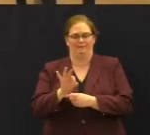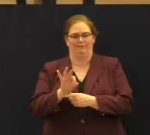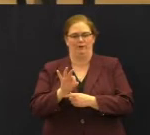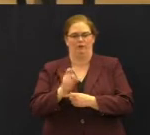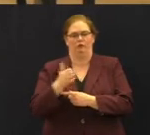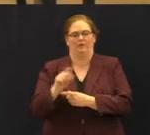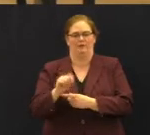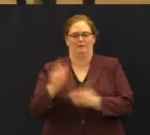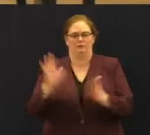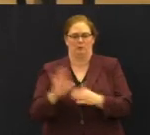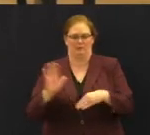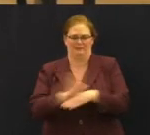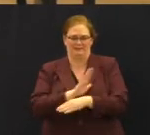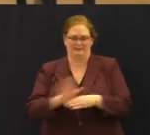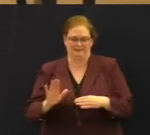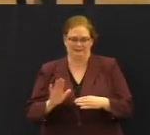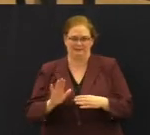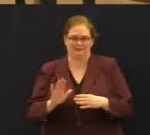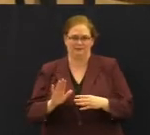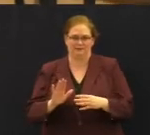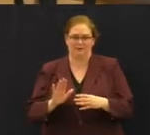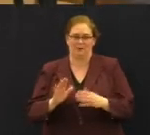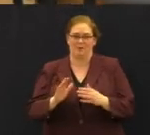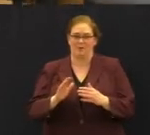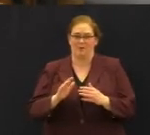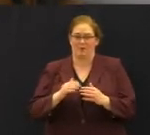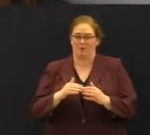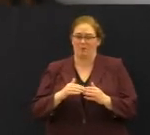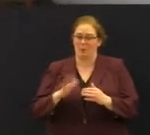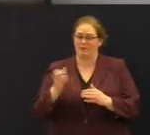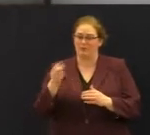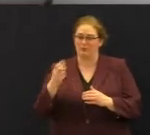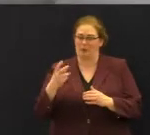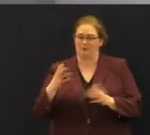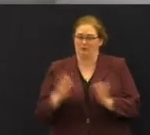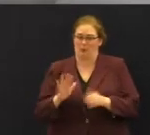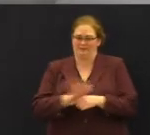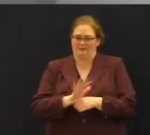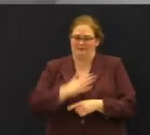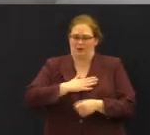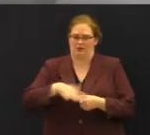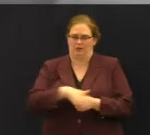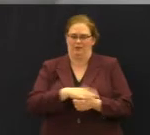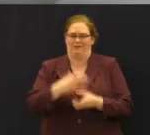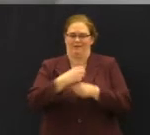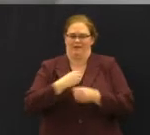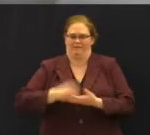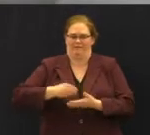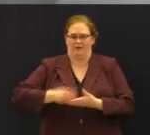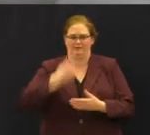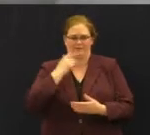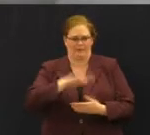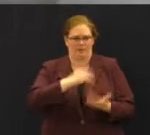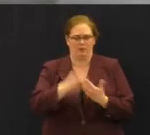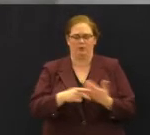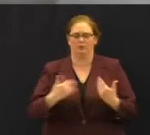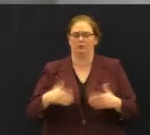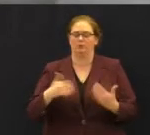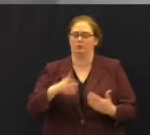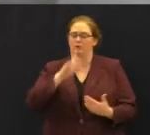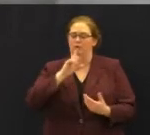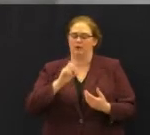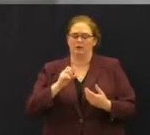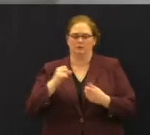businesses. And roughly more than a dozen of our small businesses received funds from you, and it was a real